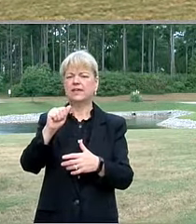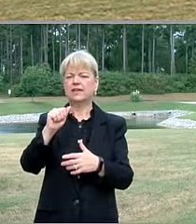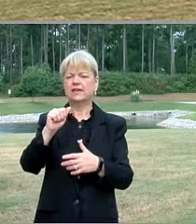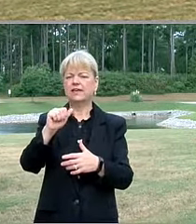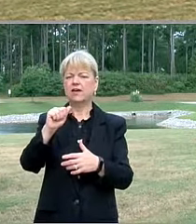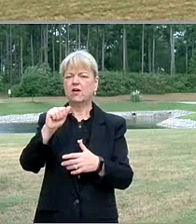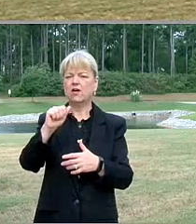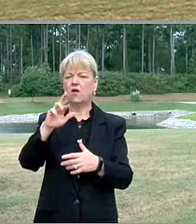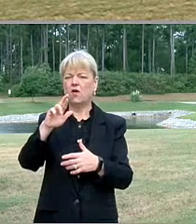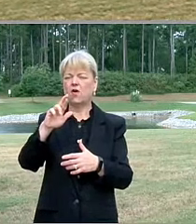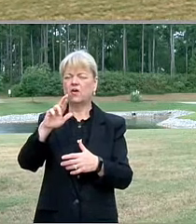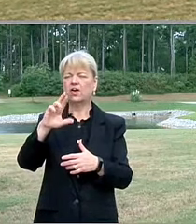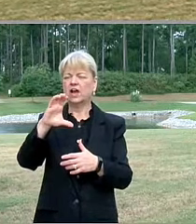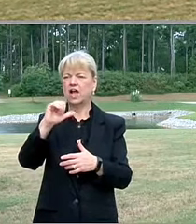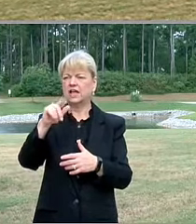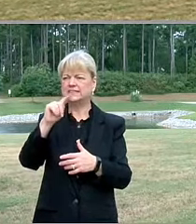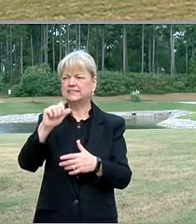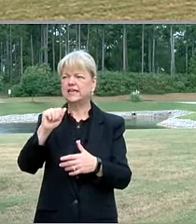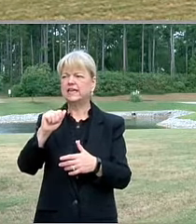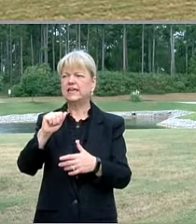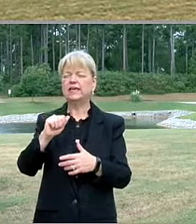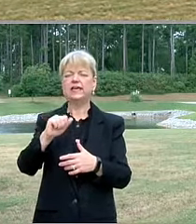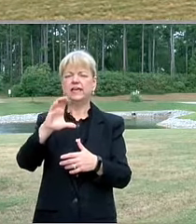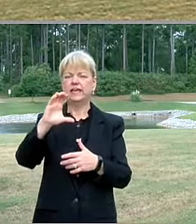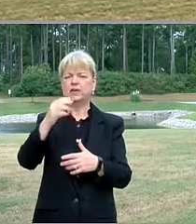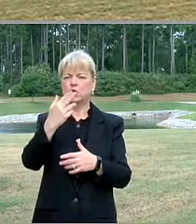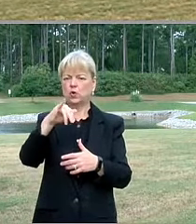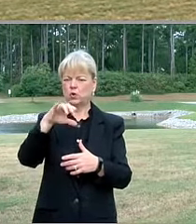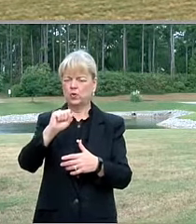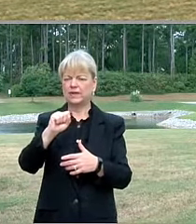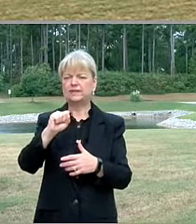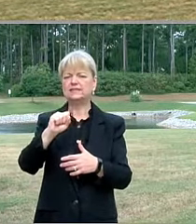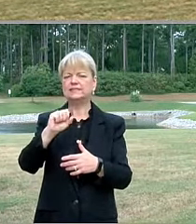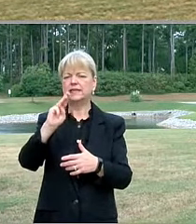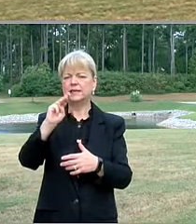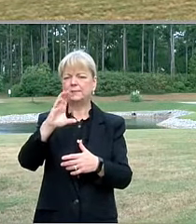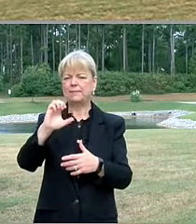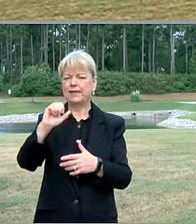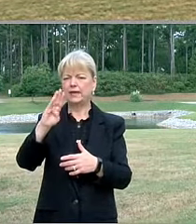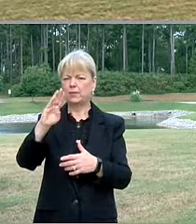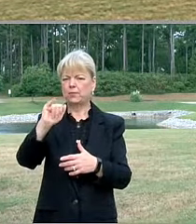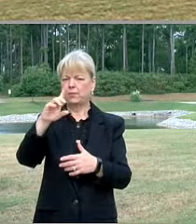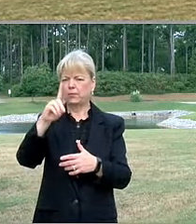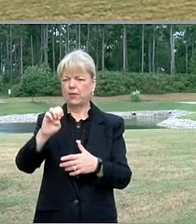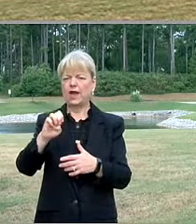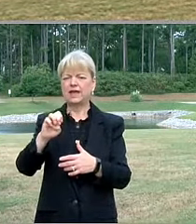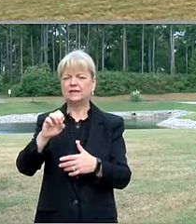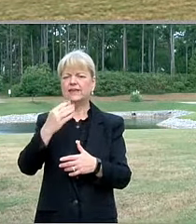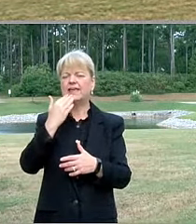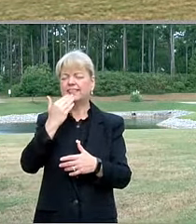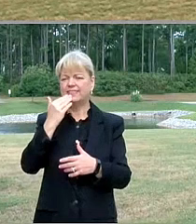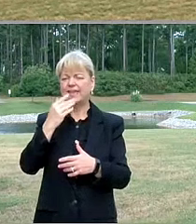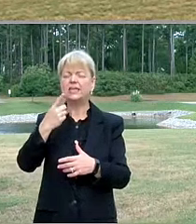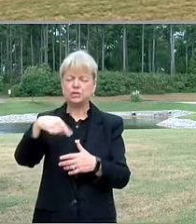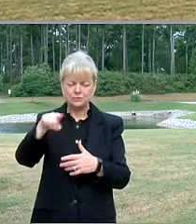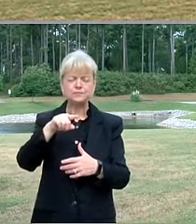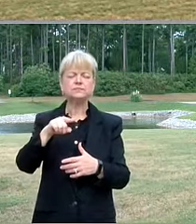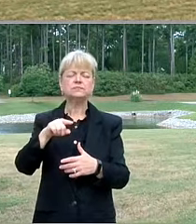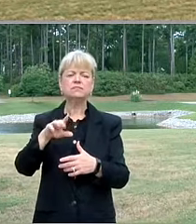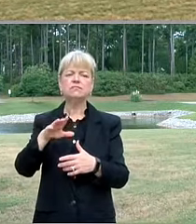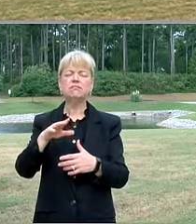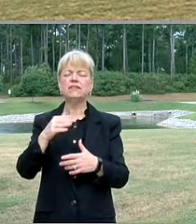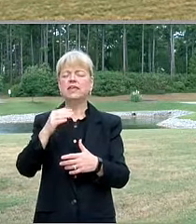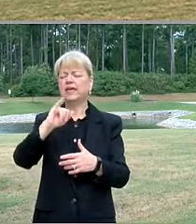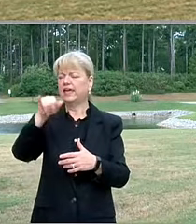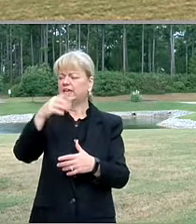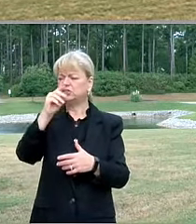Our CASA, Ms. Chris McBride. Chris, thank you for your steadfast support. And then our CASA Emeritus, Joe, thank